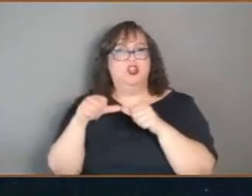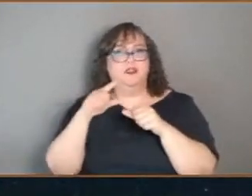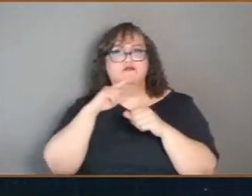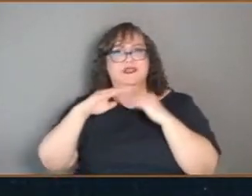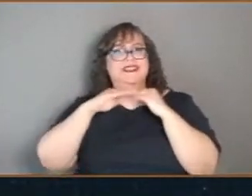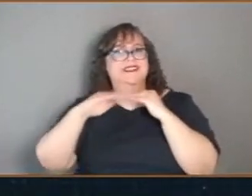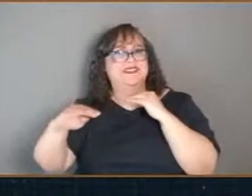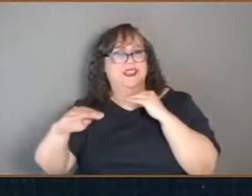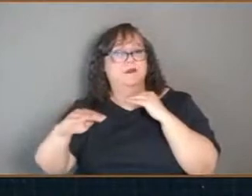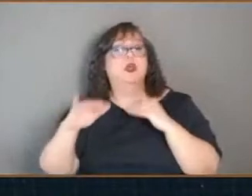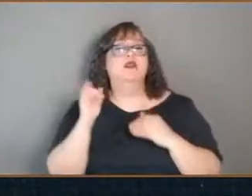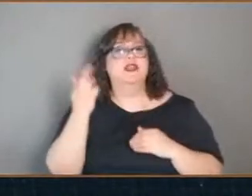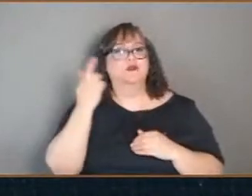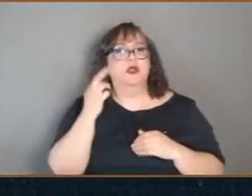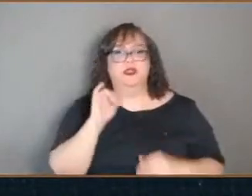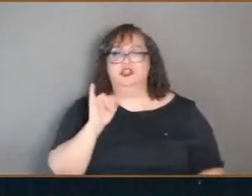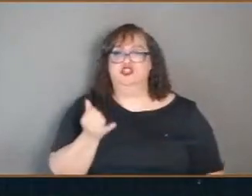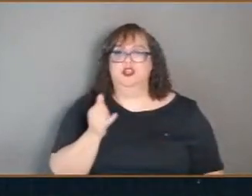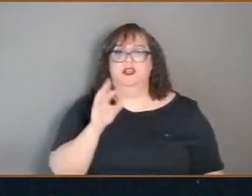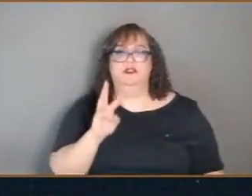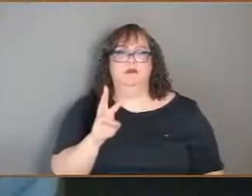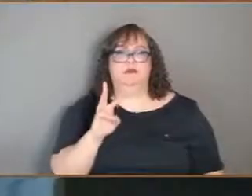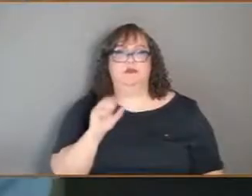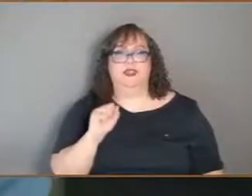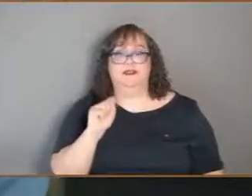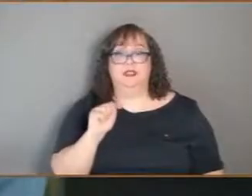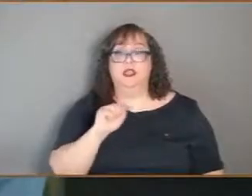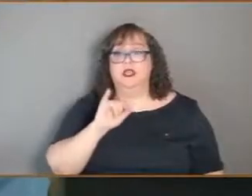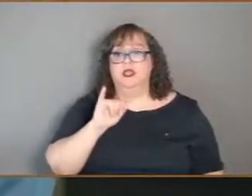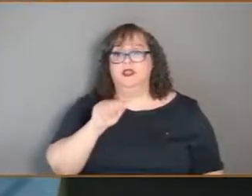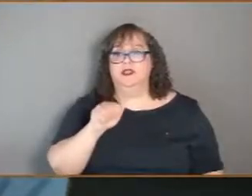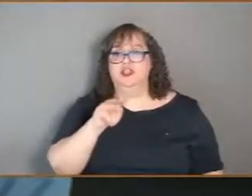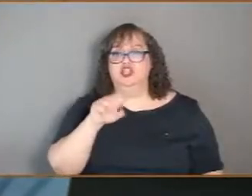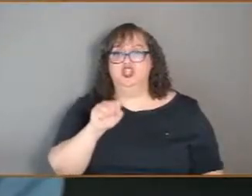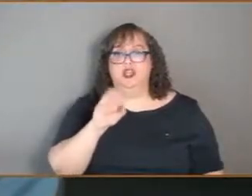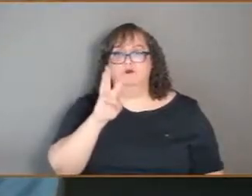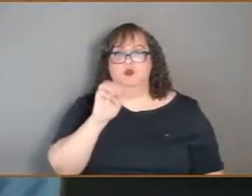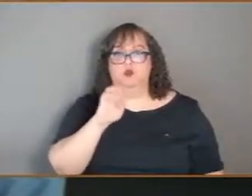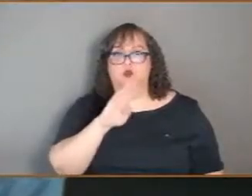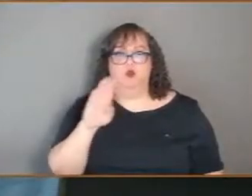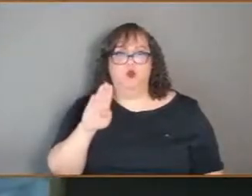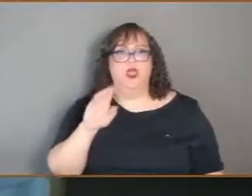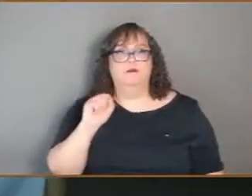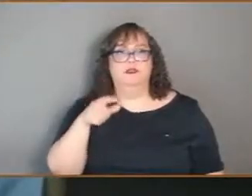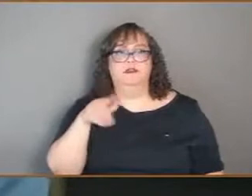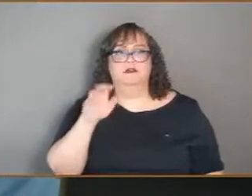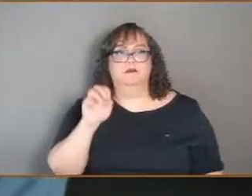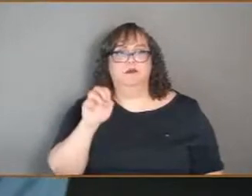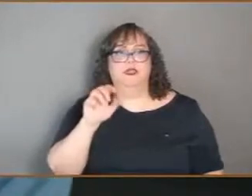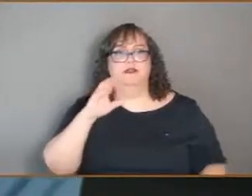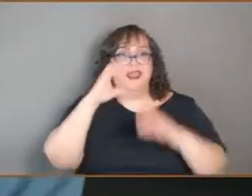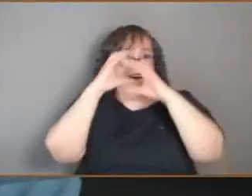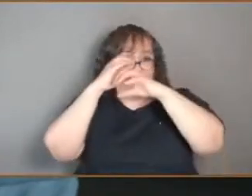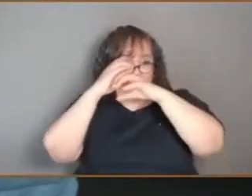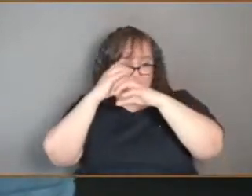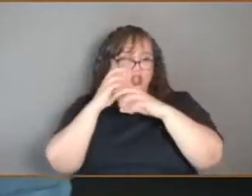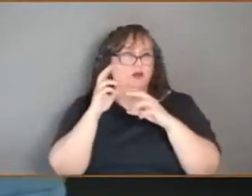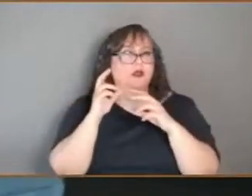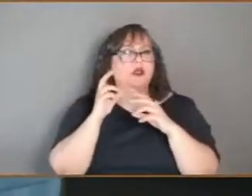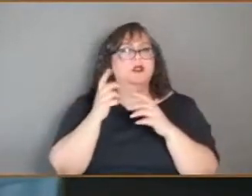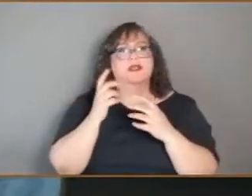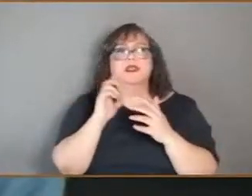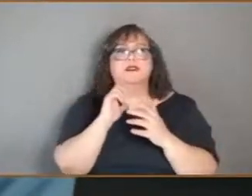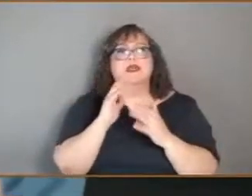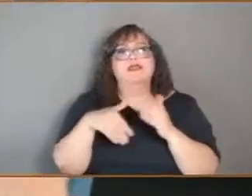actually JWST, so the James Webb Telescope that's going to be launched later this year, the follow-on from Hubble, is going to be sitting in the Earth's Lagrange